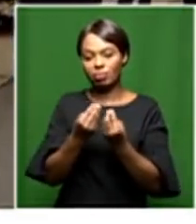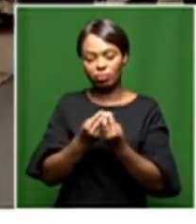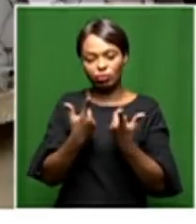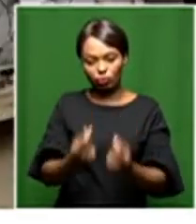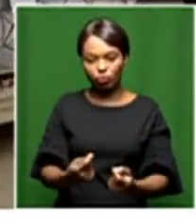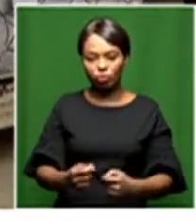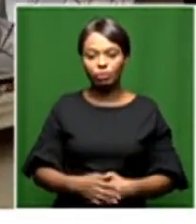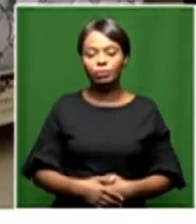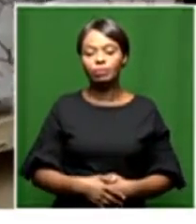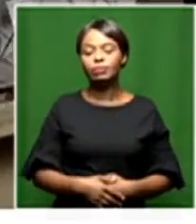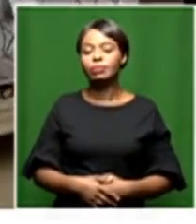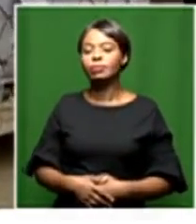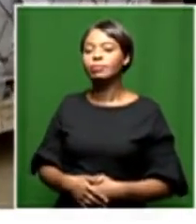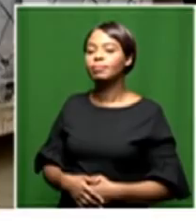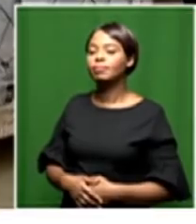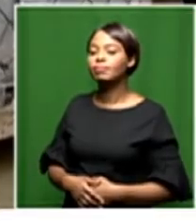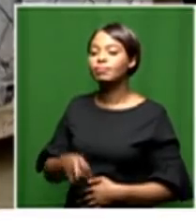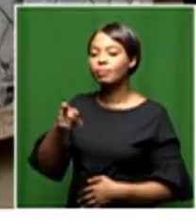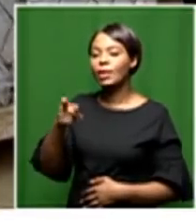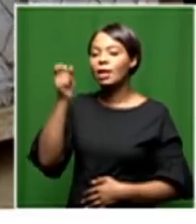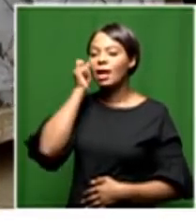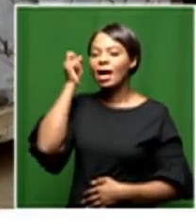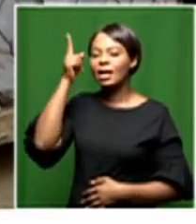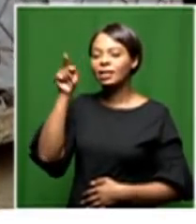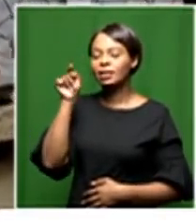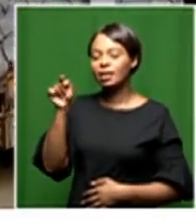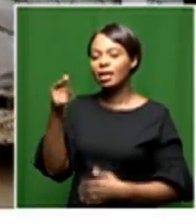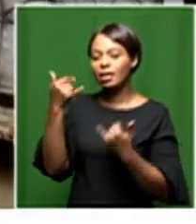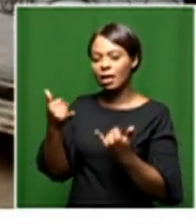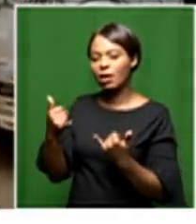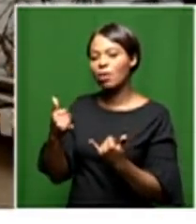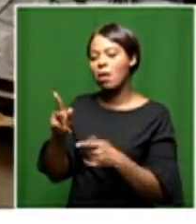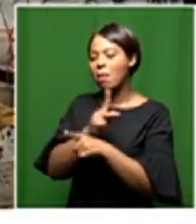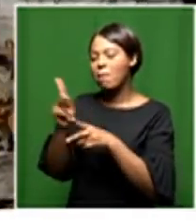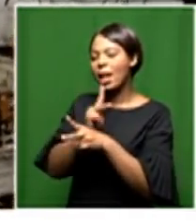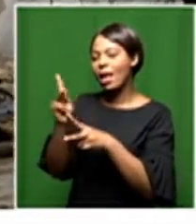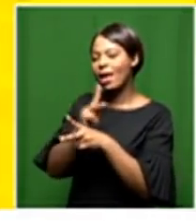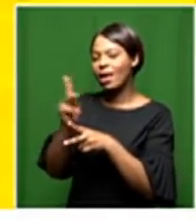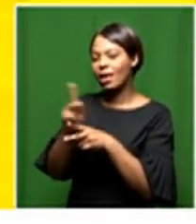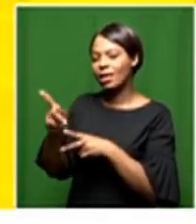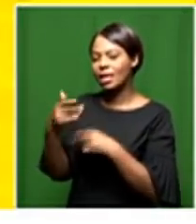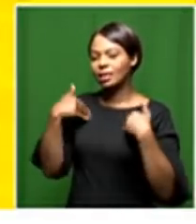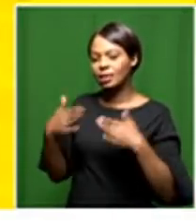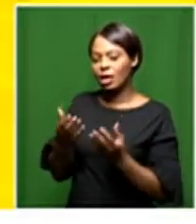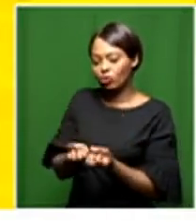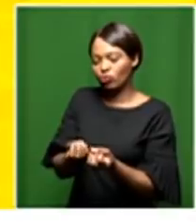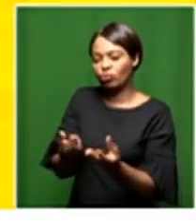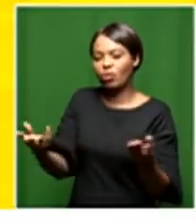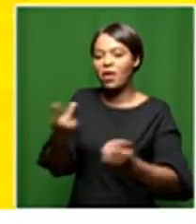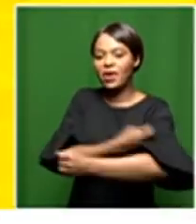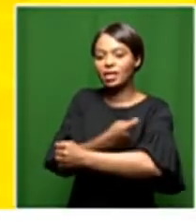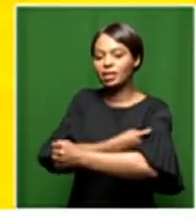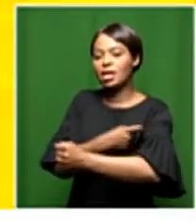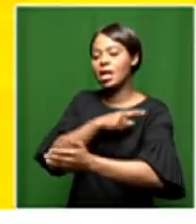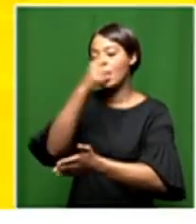take. So I also understand that the plan is to start administering these vaccines by